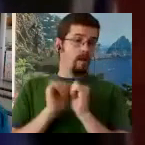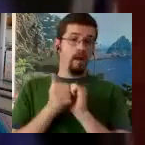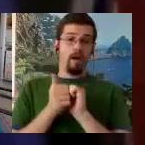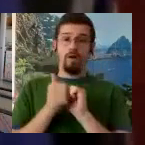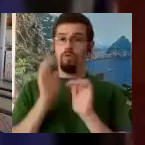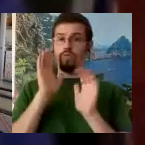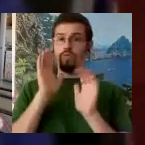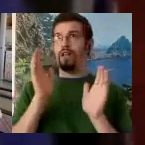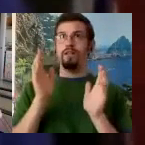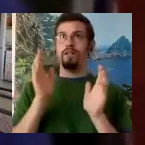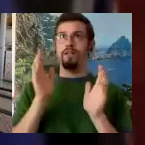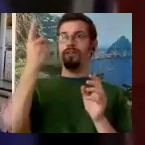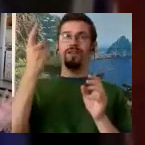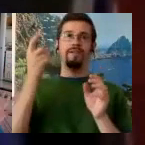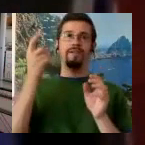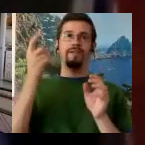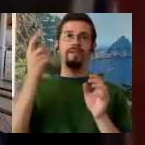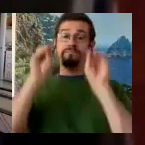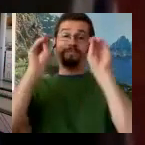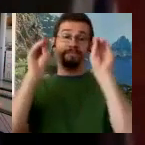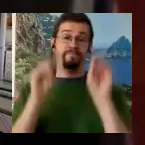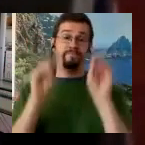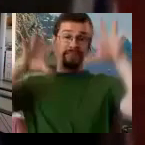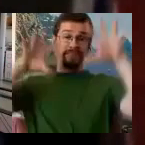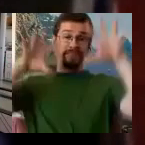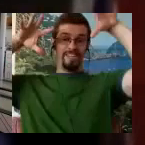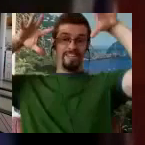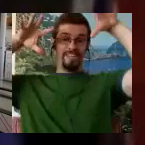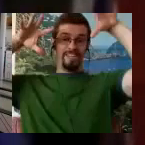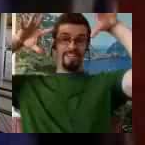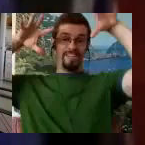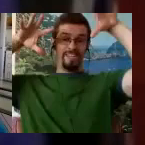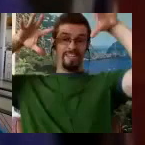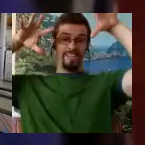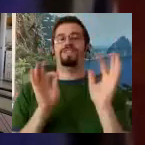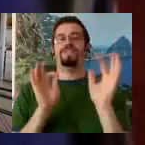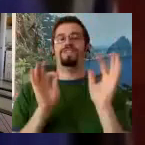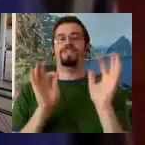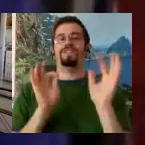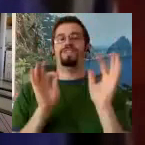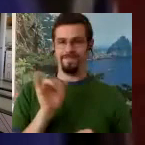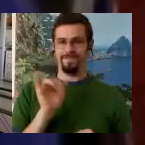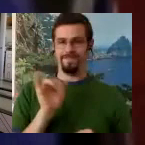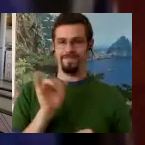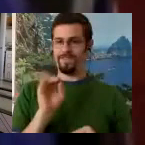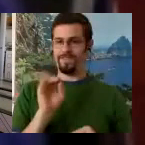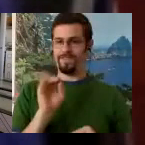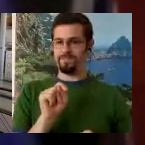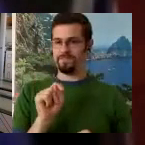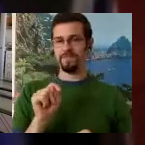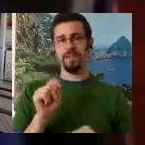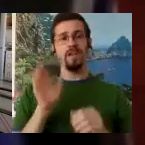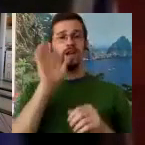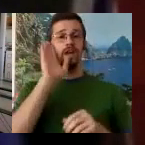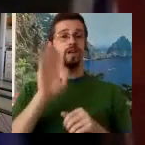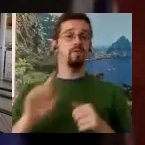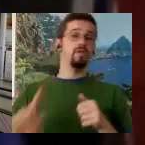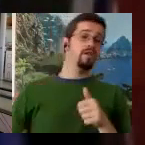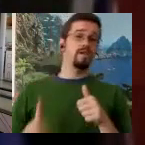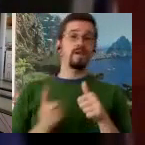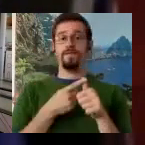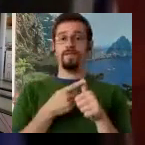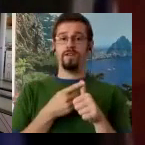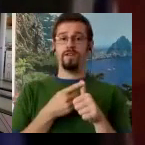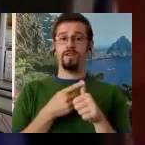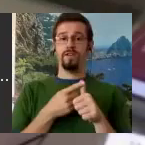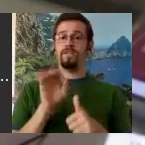will come down on the font, and it will, presto, be clean, clear, and with filled palms. And it'll be the first, maybe it'll be the